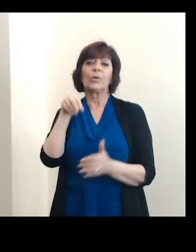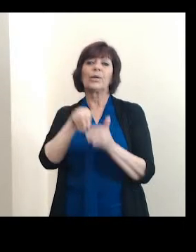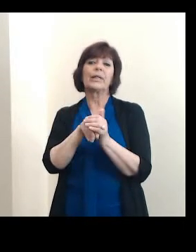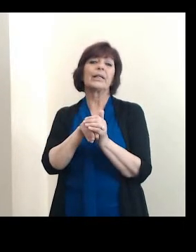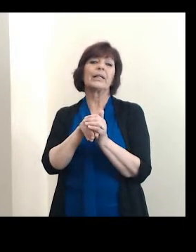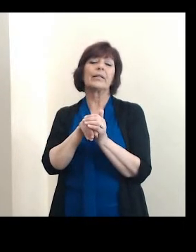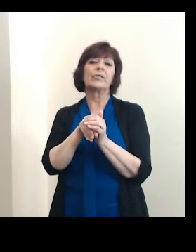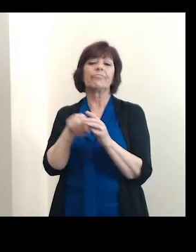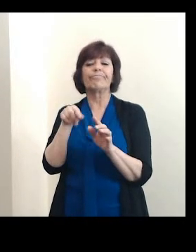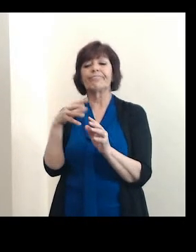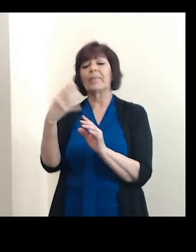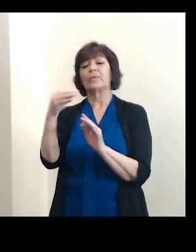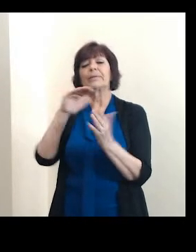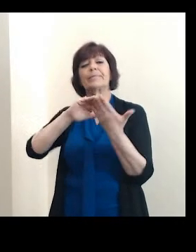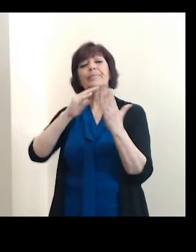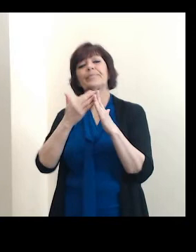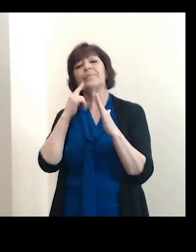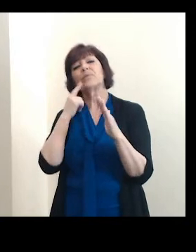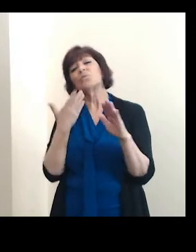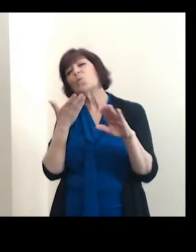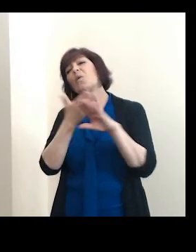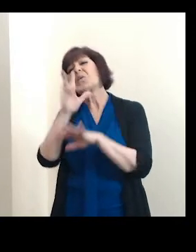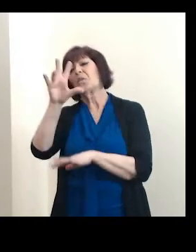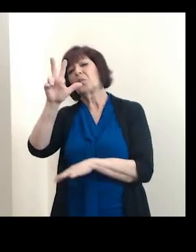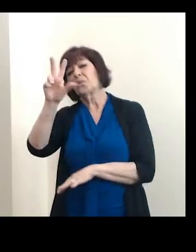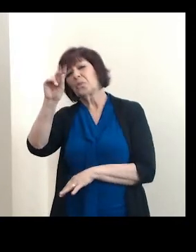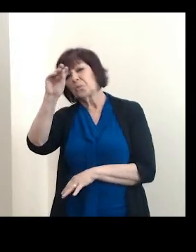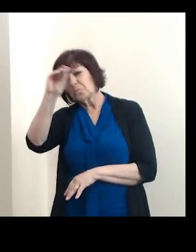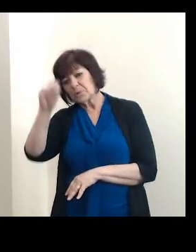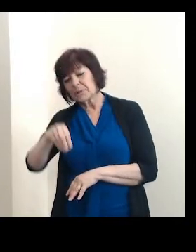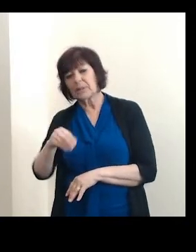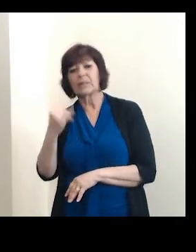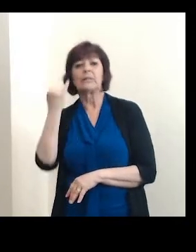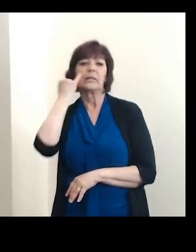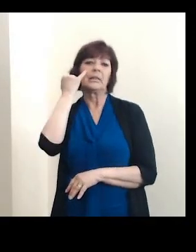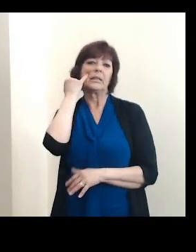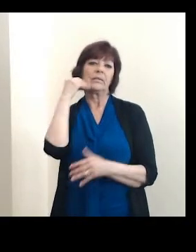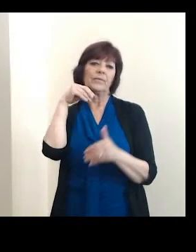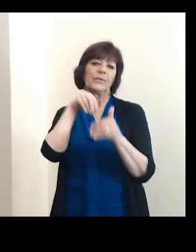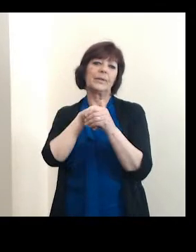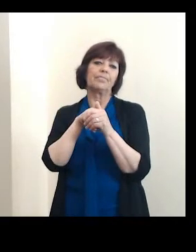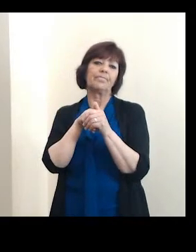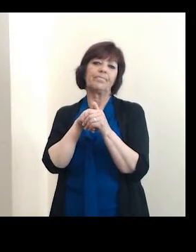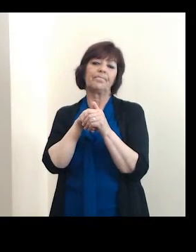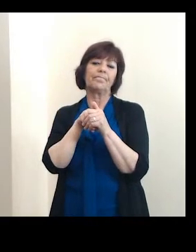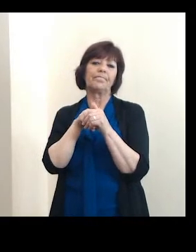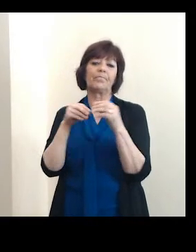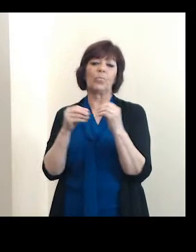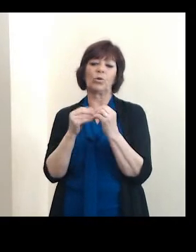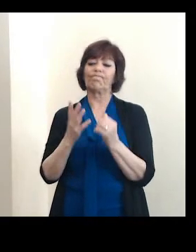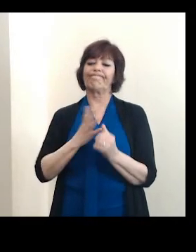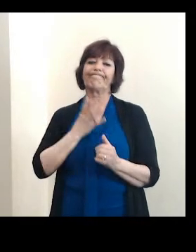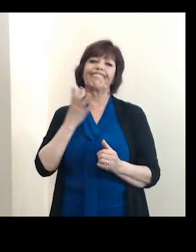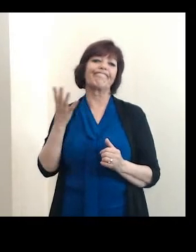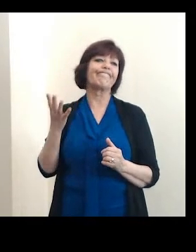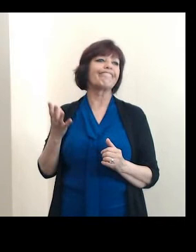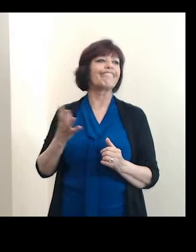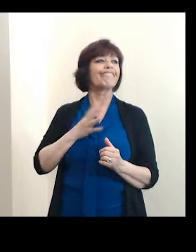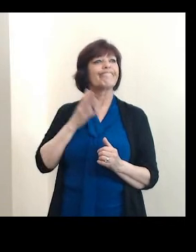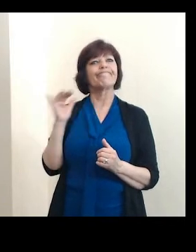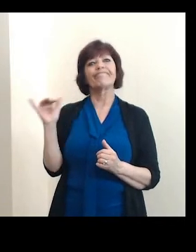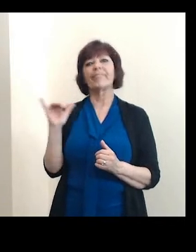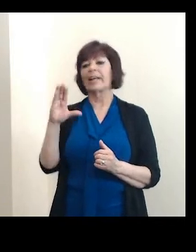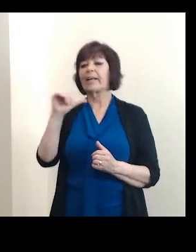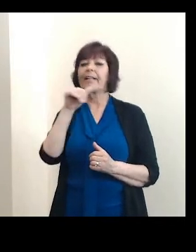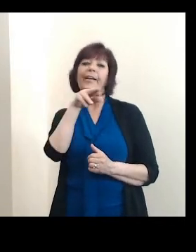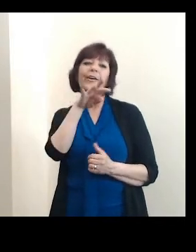area, you at least are usually over 30%. If you are in a more affluent area, like parts